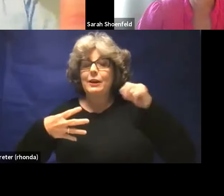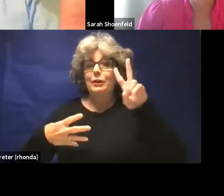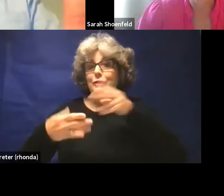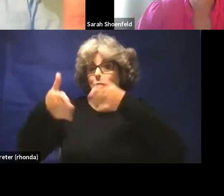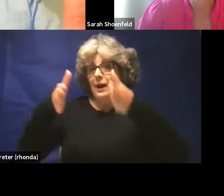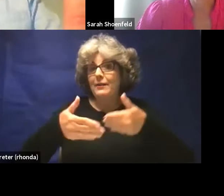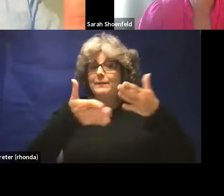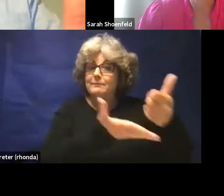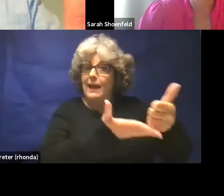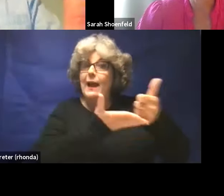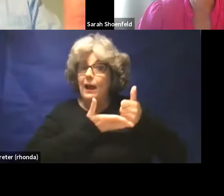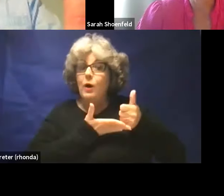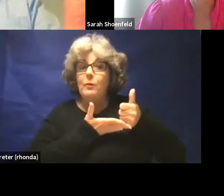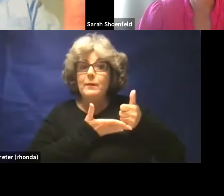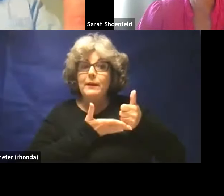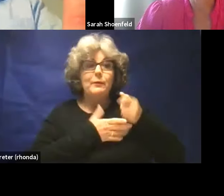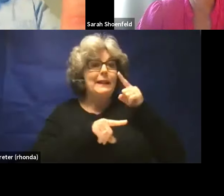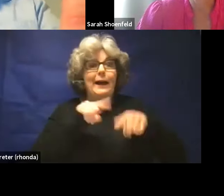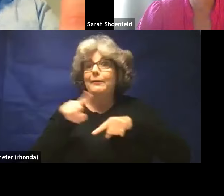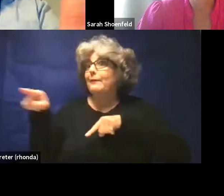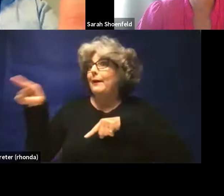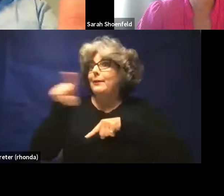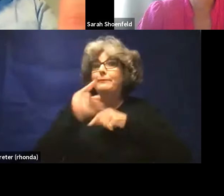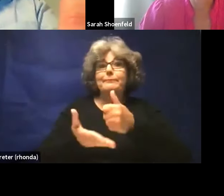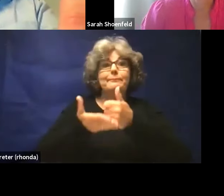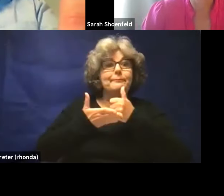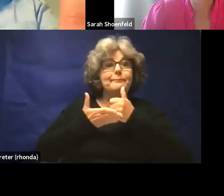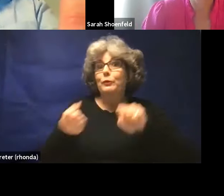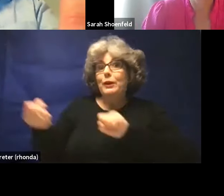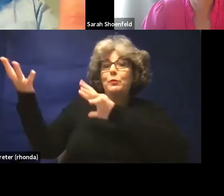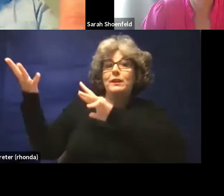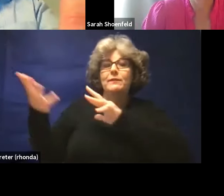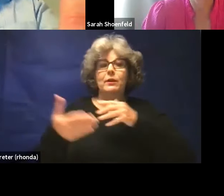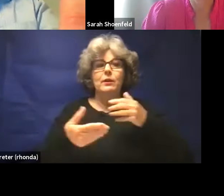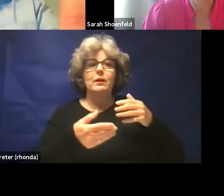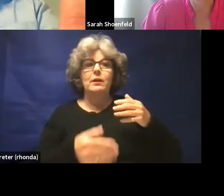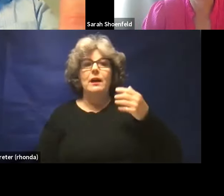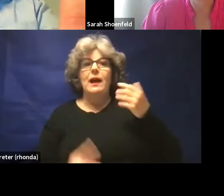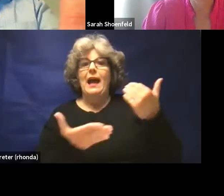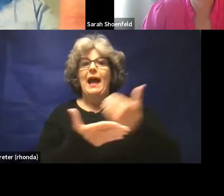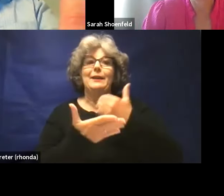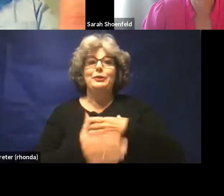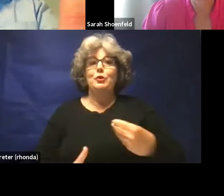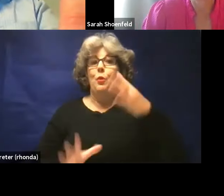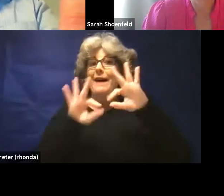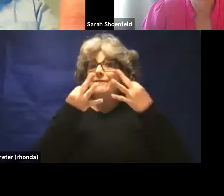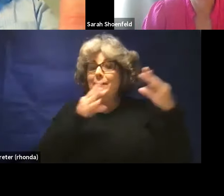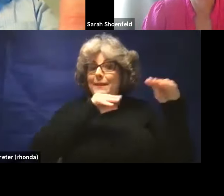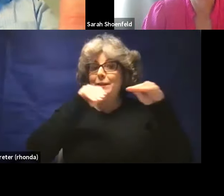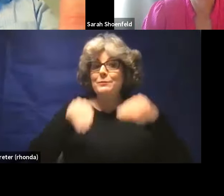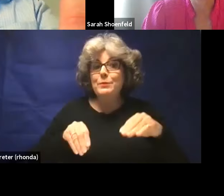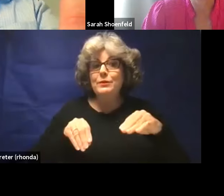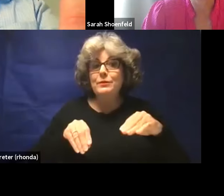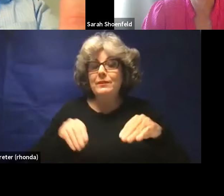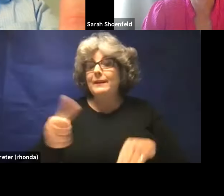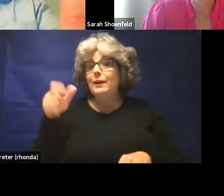neighbors helped me out when I couldn't get anybody else to help me to get rid of it. And one of them is a new white family that moved in, and one of them have been here for